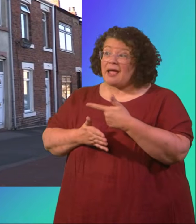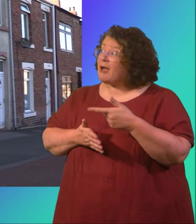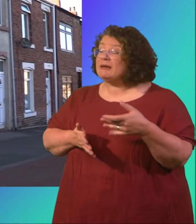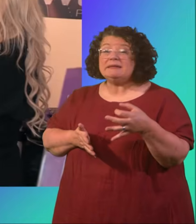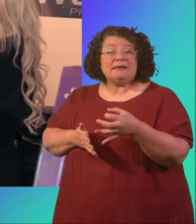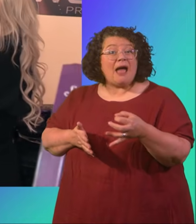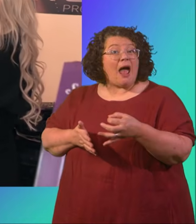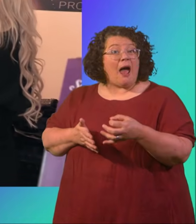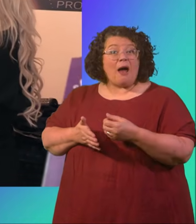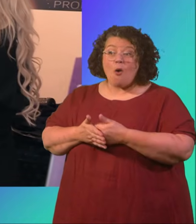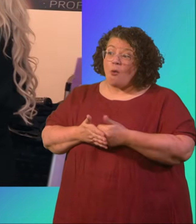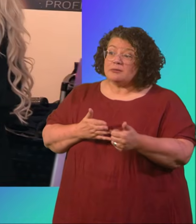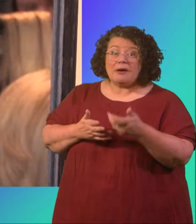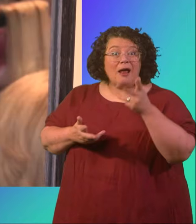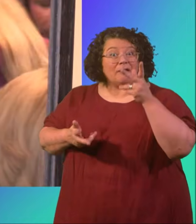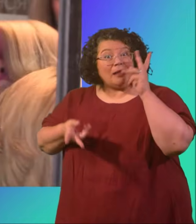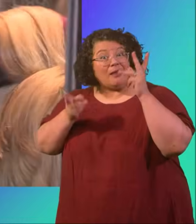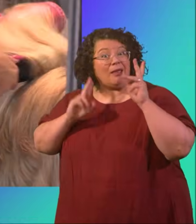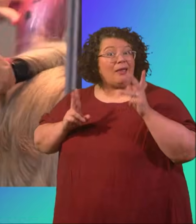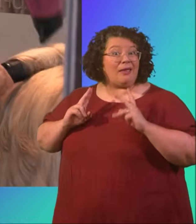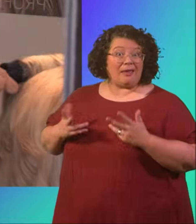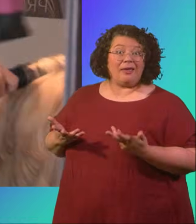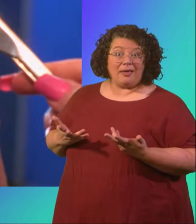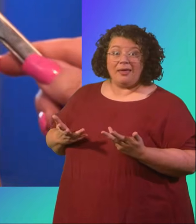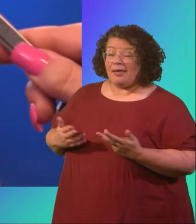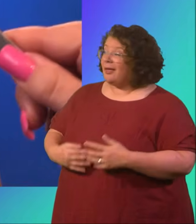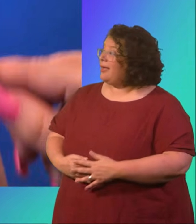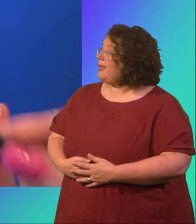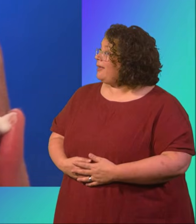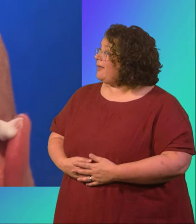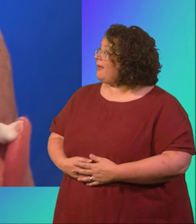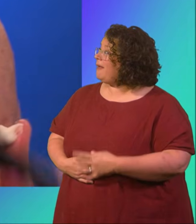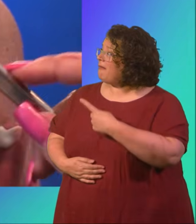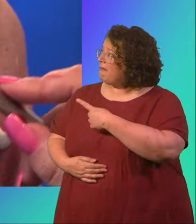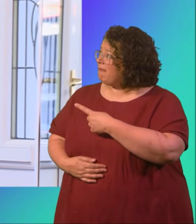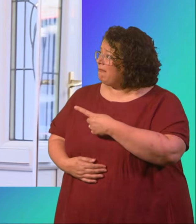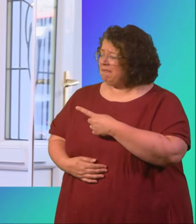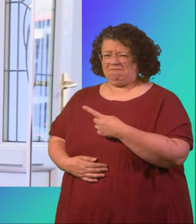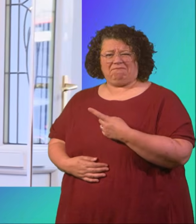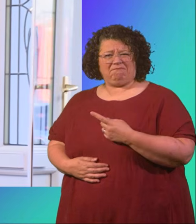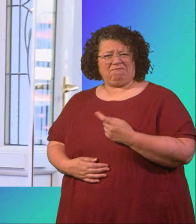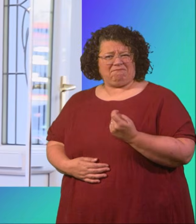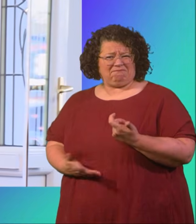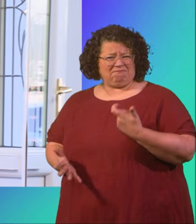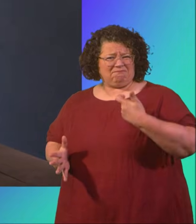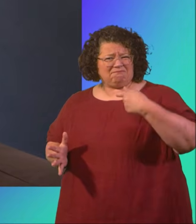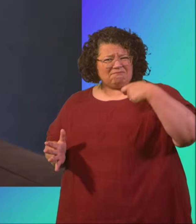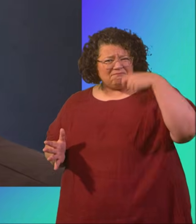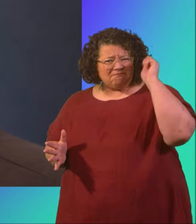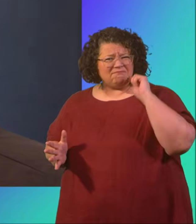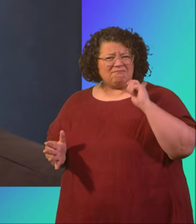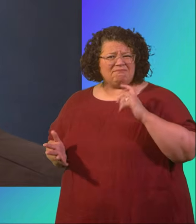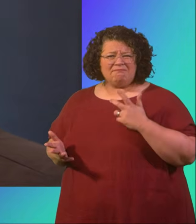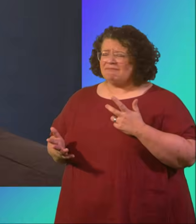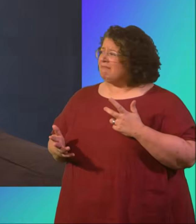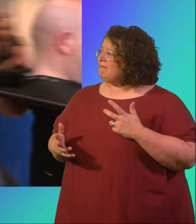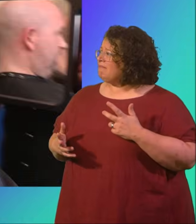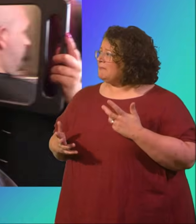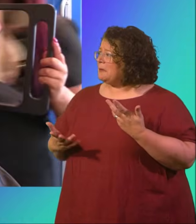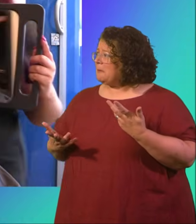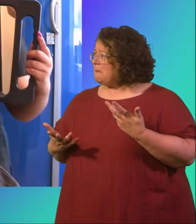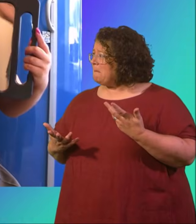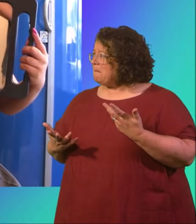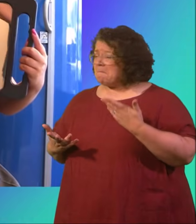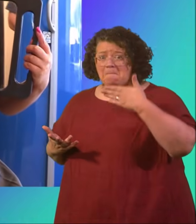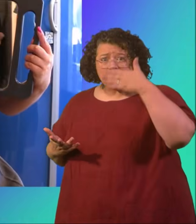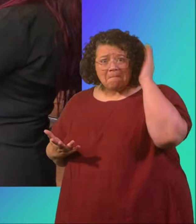hair salon. And they're pretty busy today. Luckily, this guy doesn't look like he'll take much time. What'll it be today, sir?